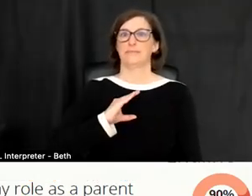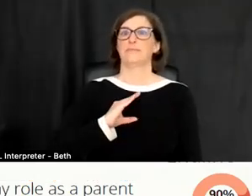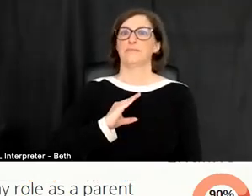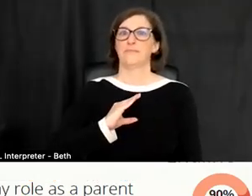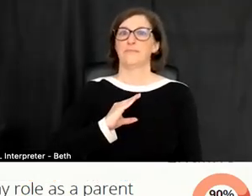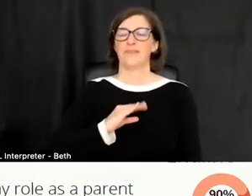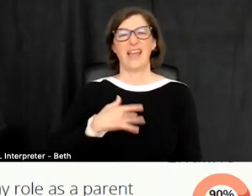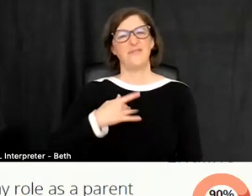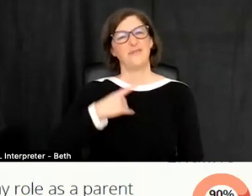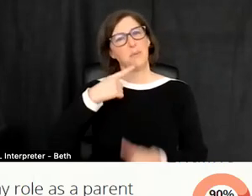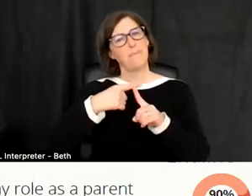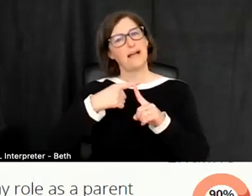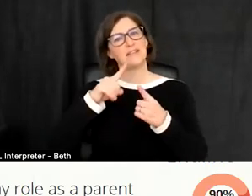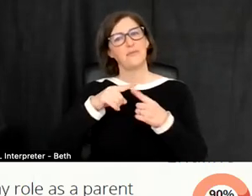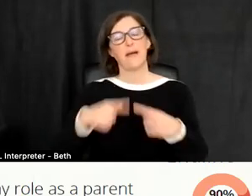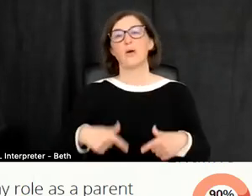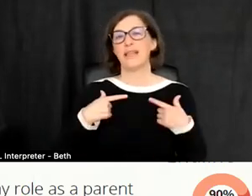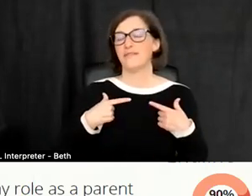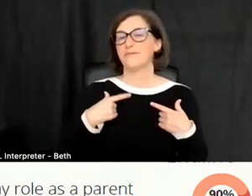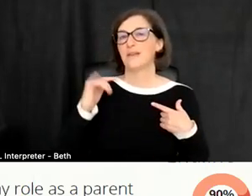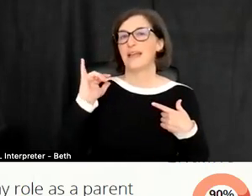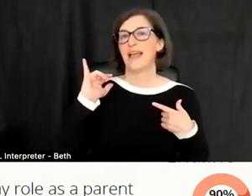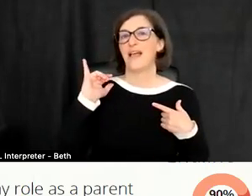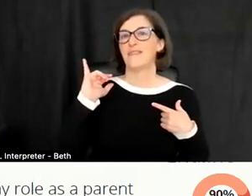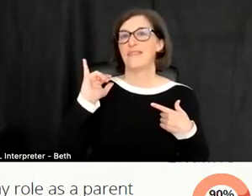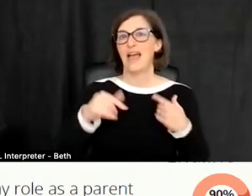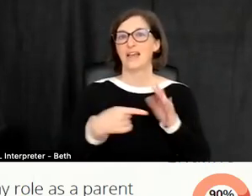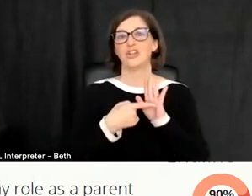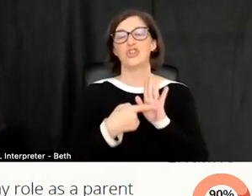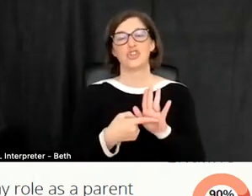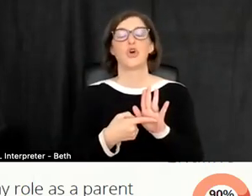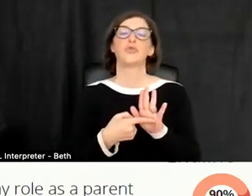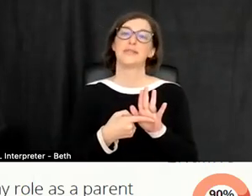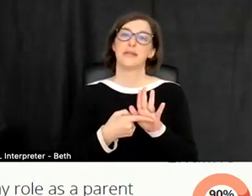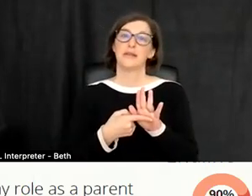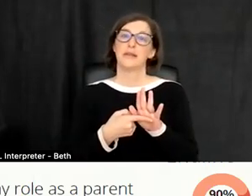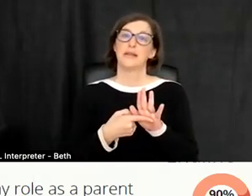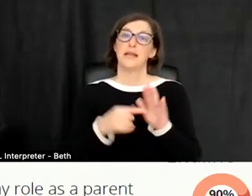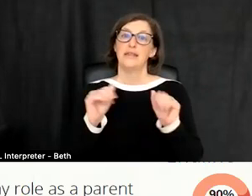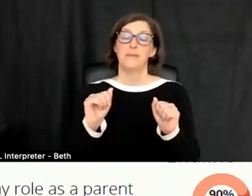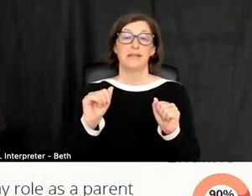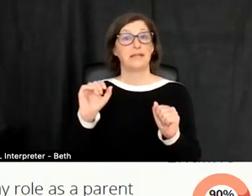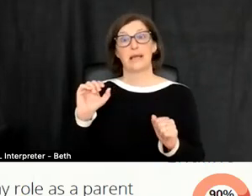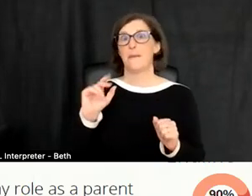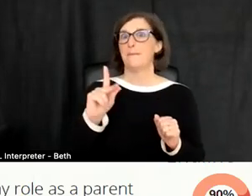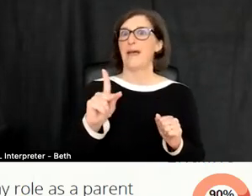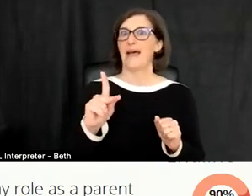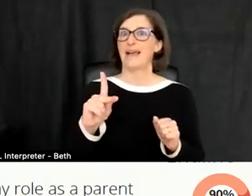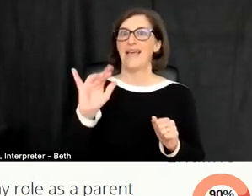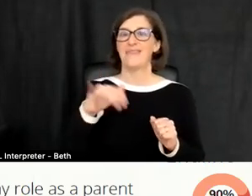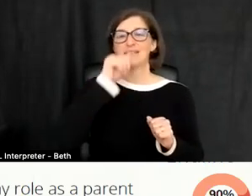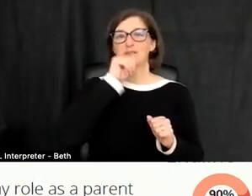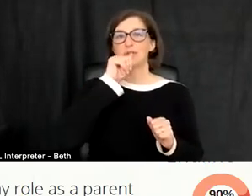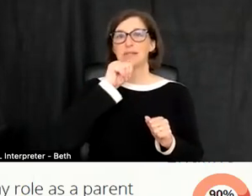positive about life, which illustrated the issue of being the ability to bounce back, which was our